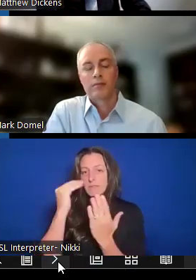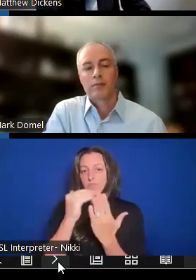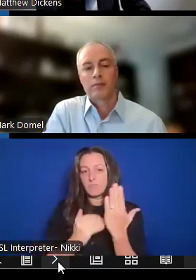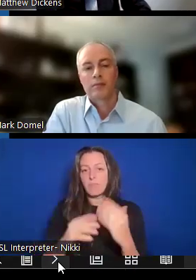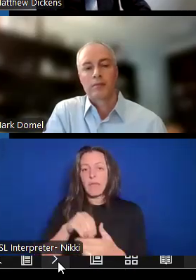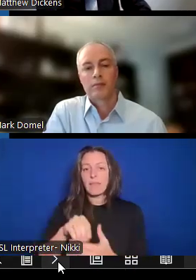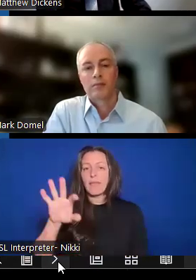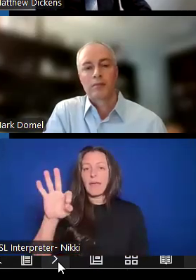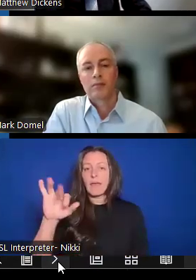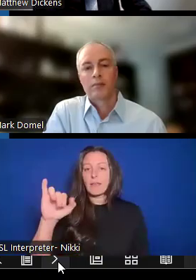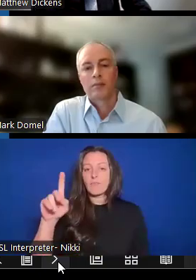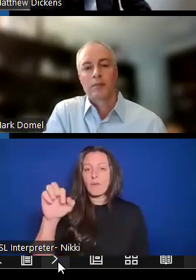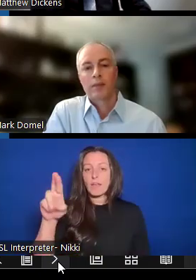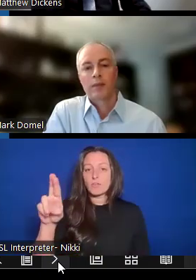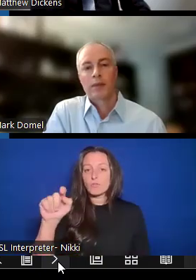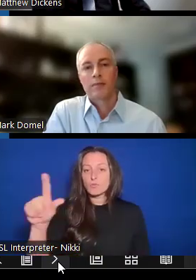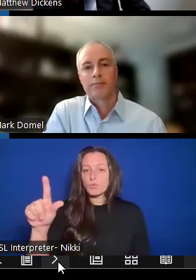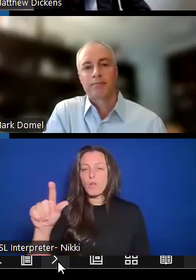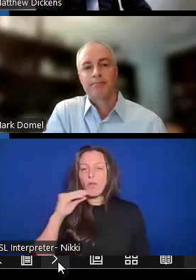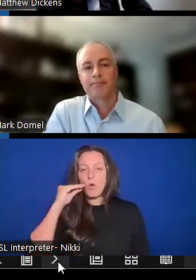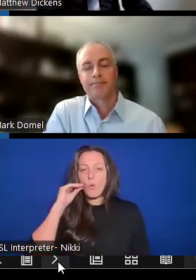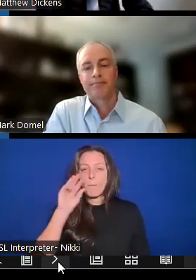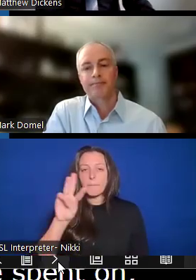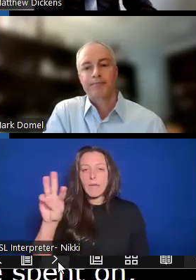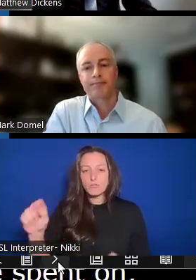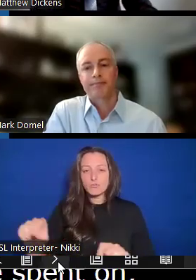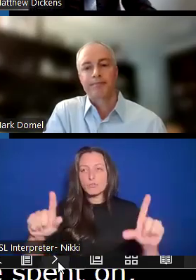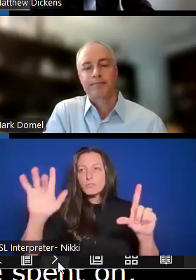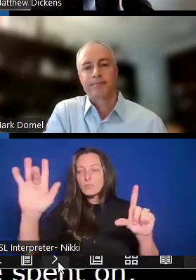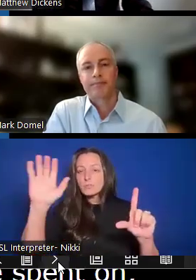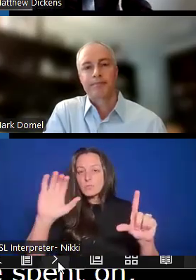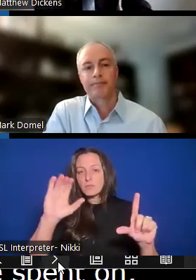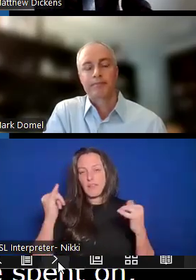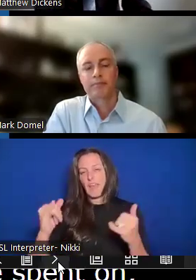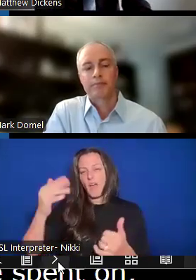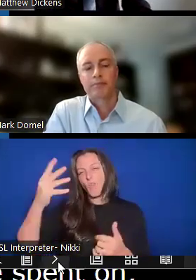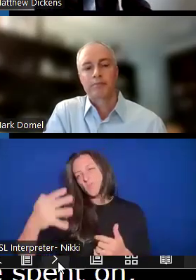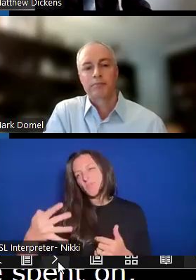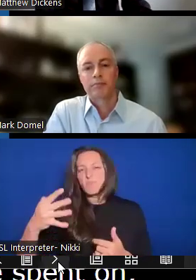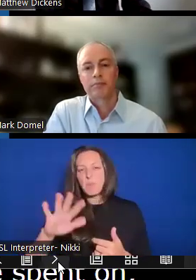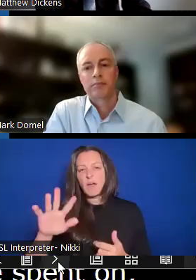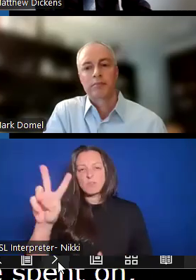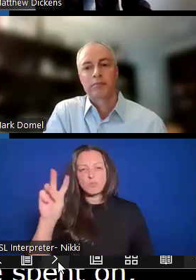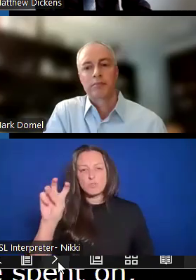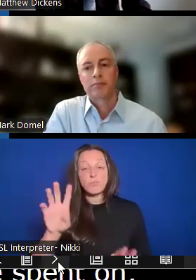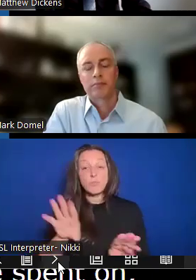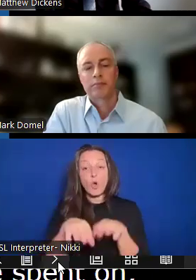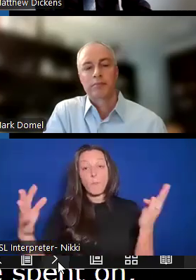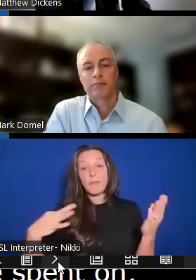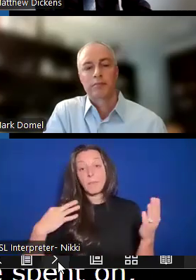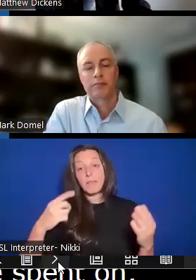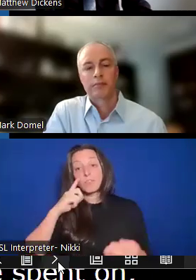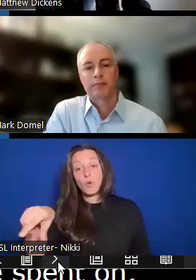tool on the homepage. So you can see about 200 right now. Our open application for other vendors and